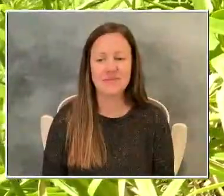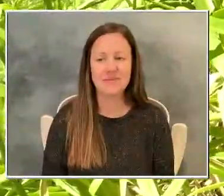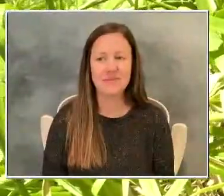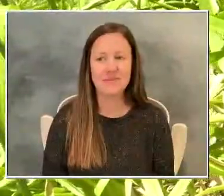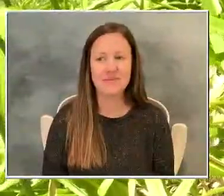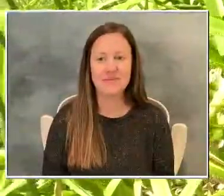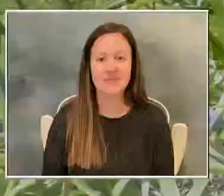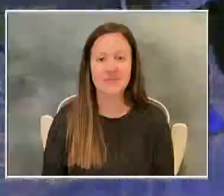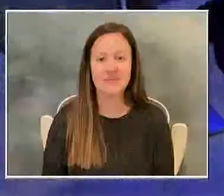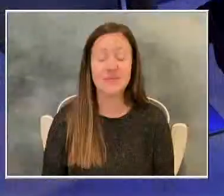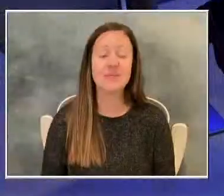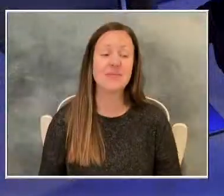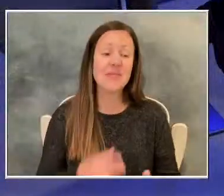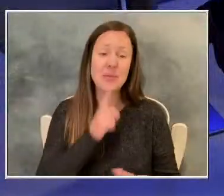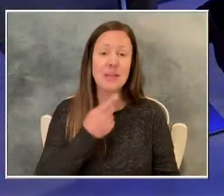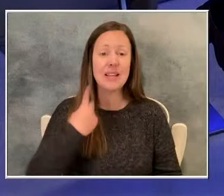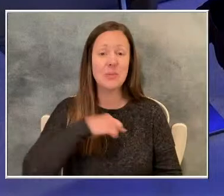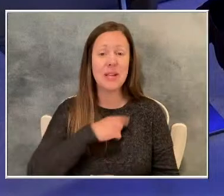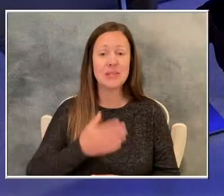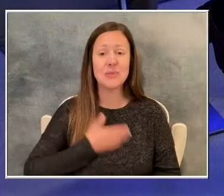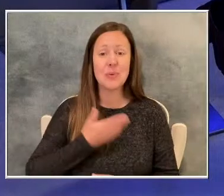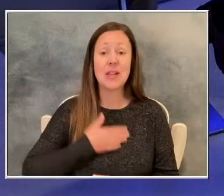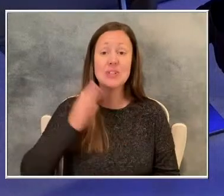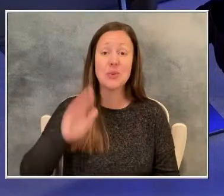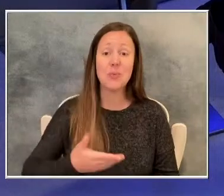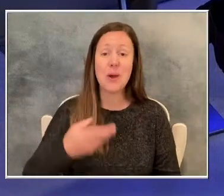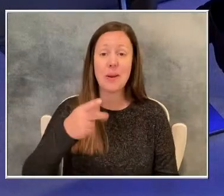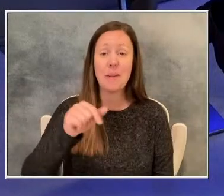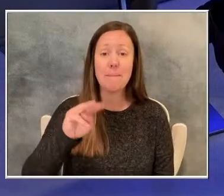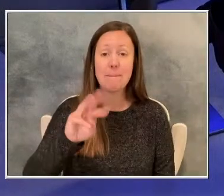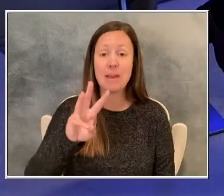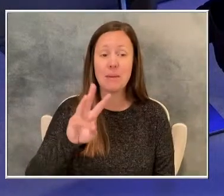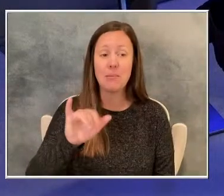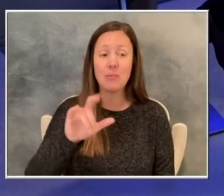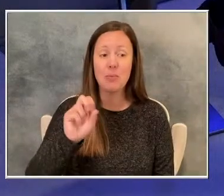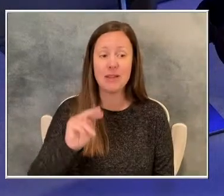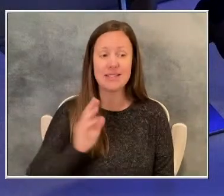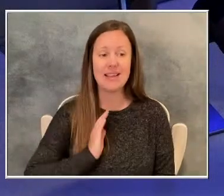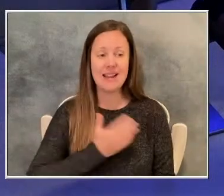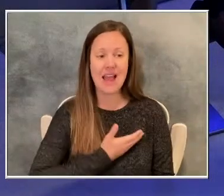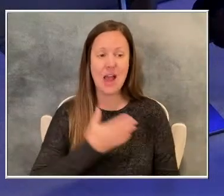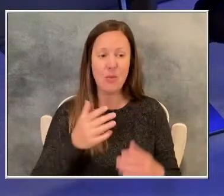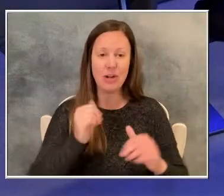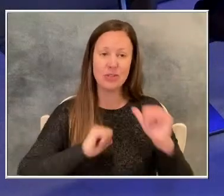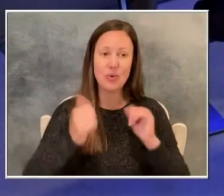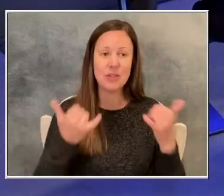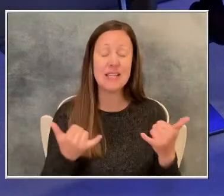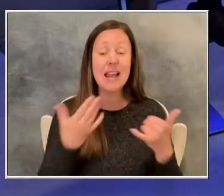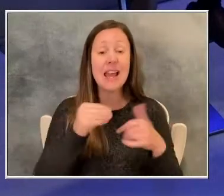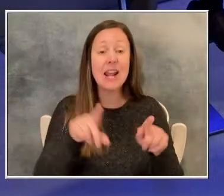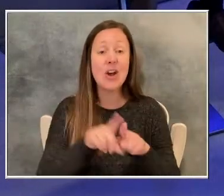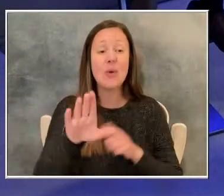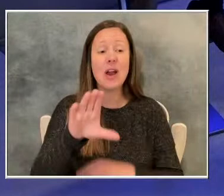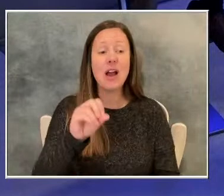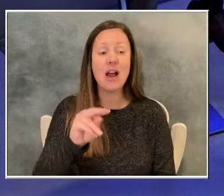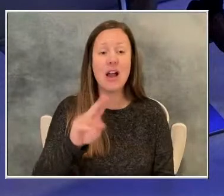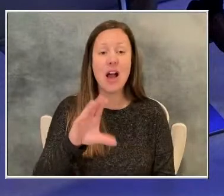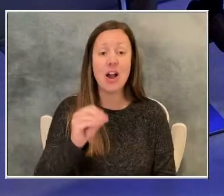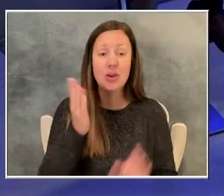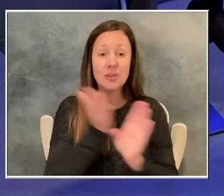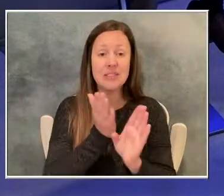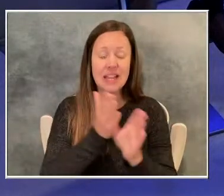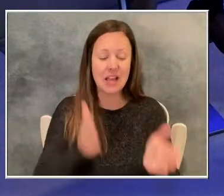And we are so glad to welcome Pam Wilson to our program today, along with her oncopsychologist, Dr. Elizabeth Monks, right here next to